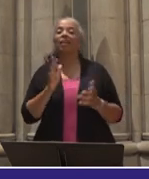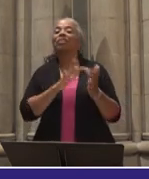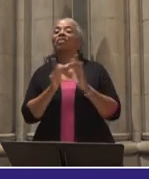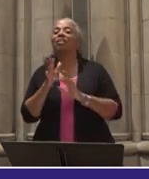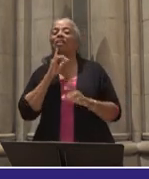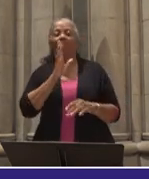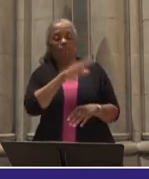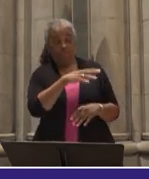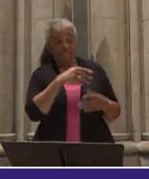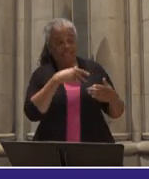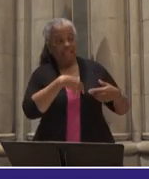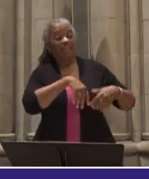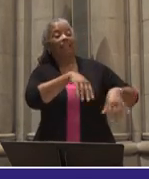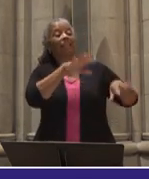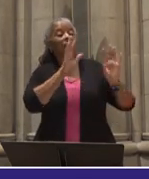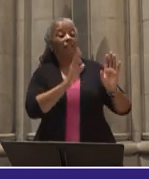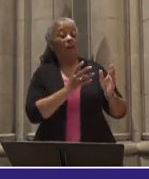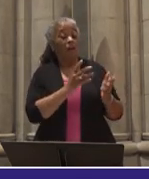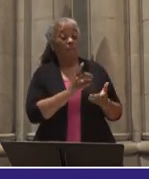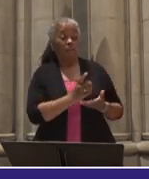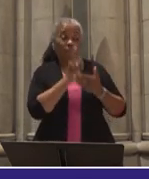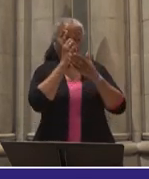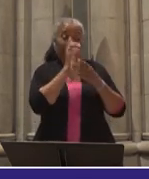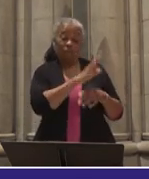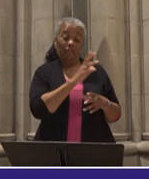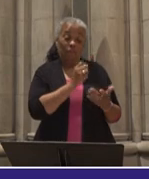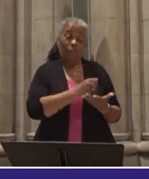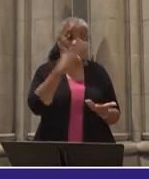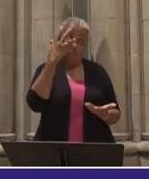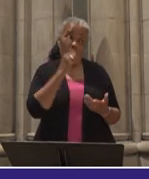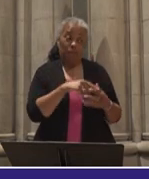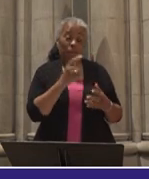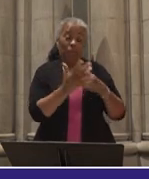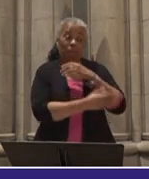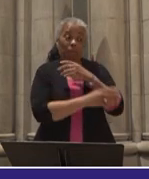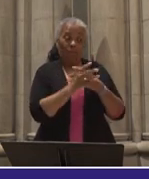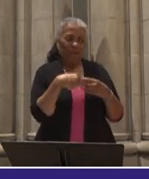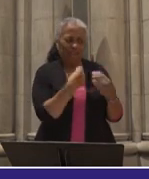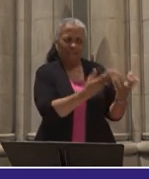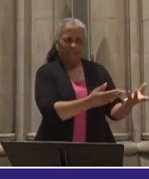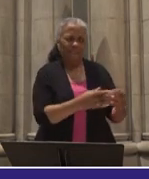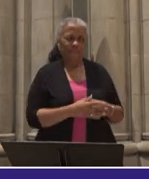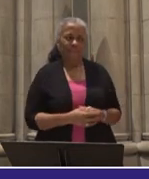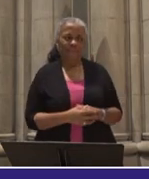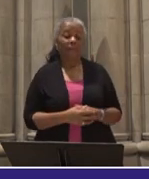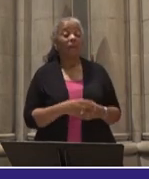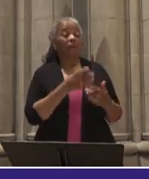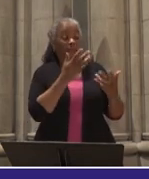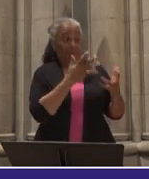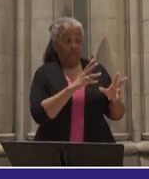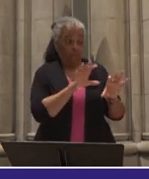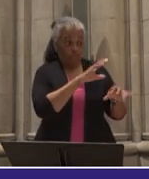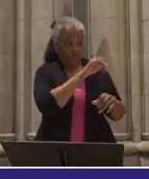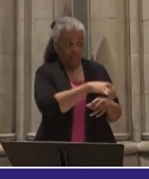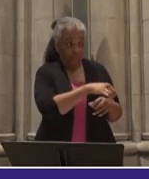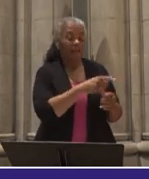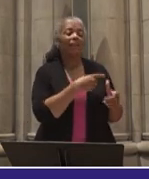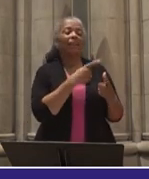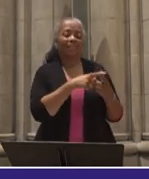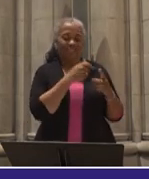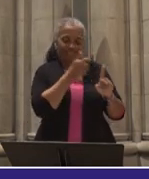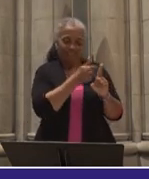man, give up the privileges of your wealth to the poor. After doing so, you can